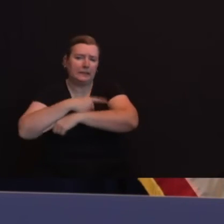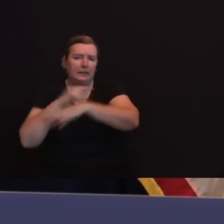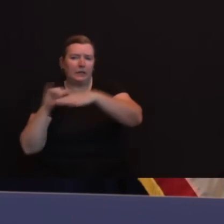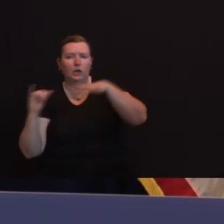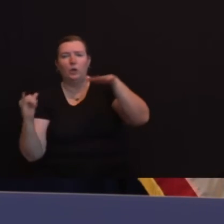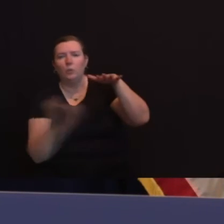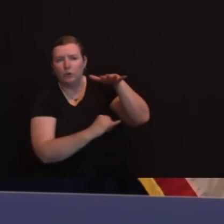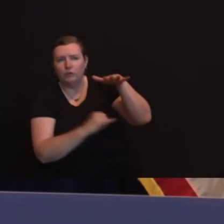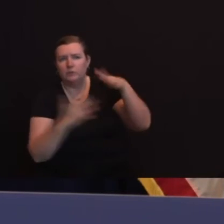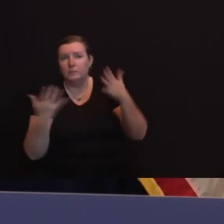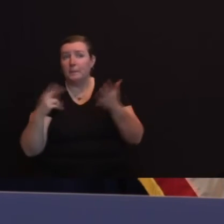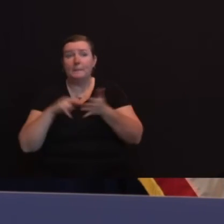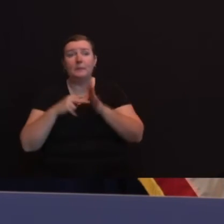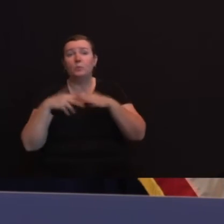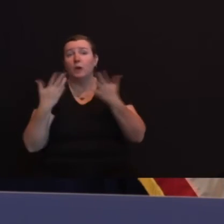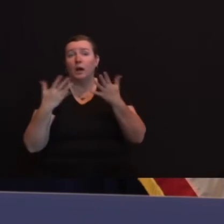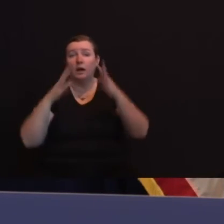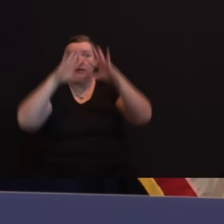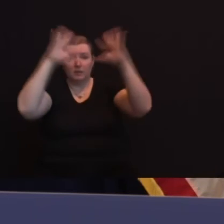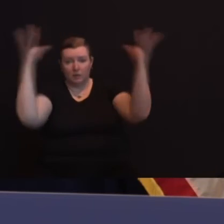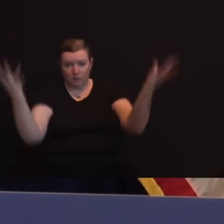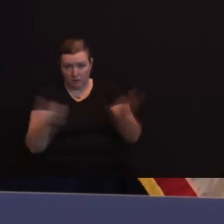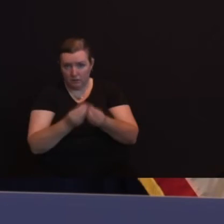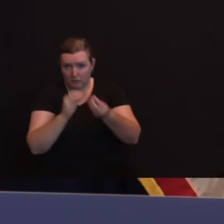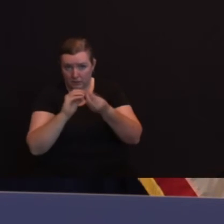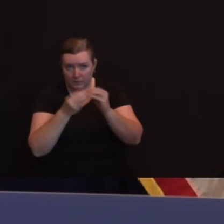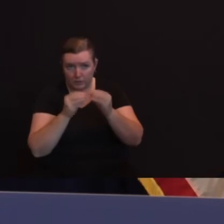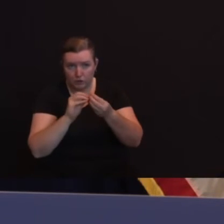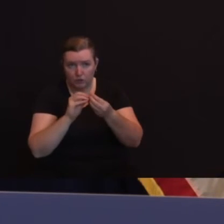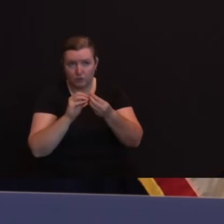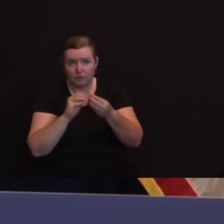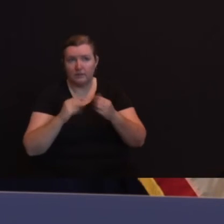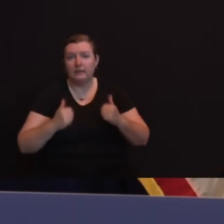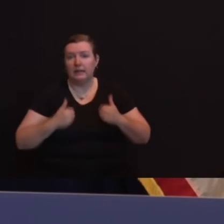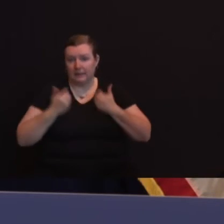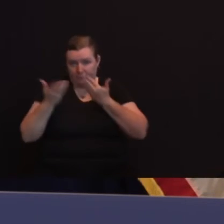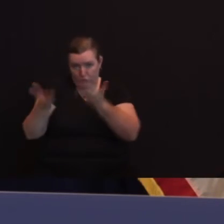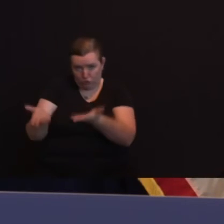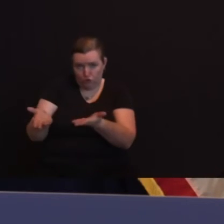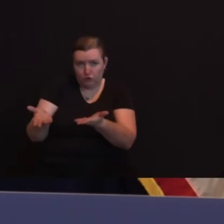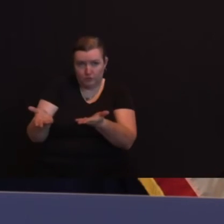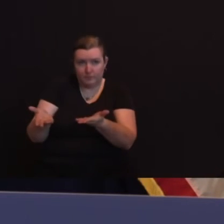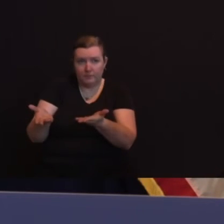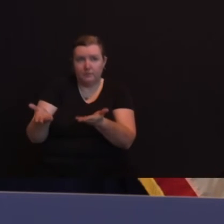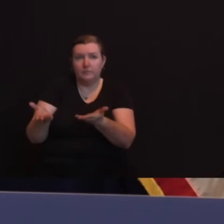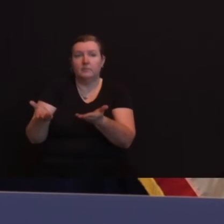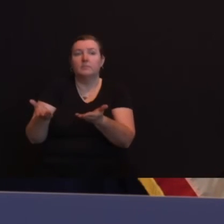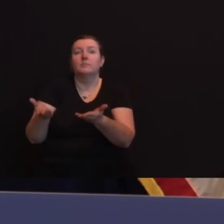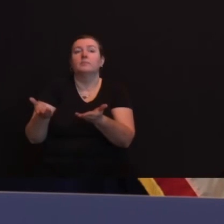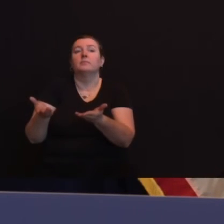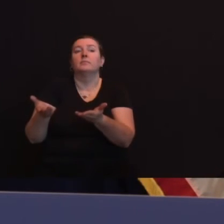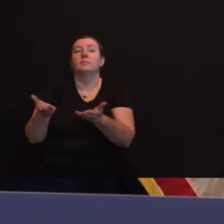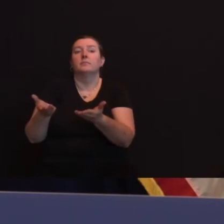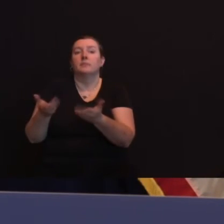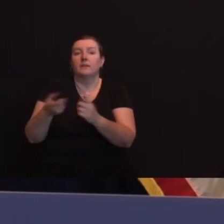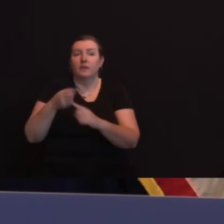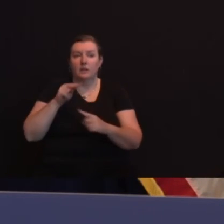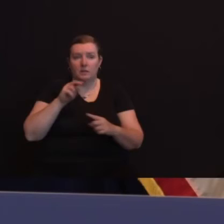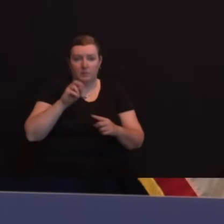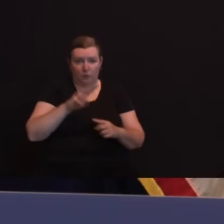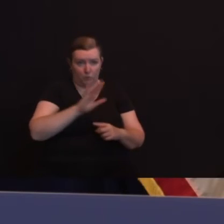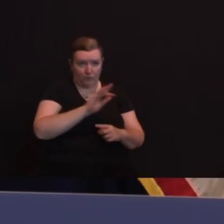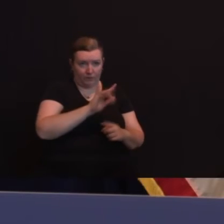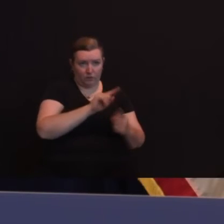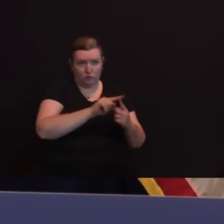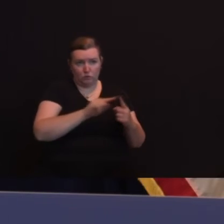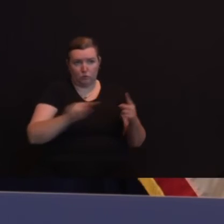projected census from November 25th through to December 31st. They